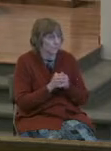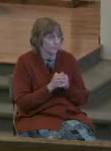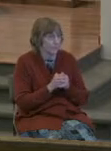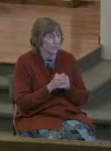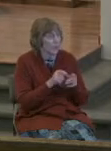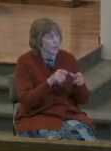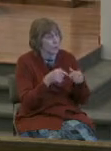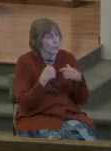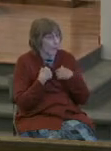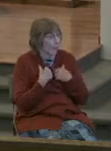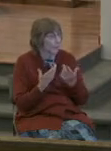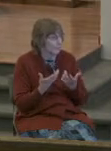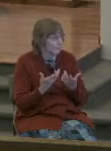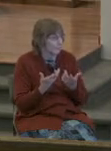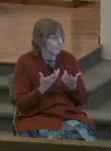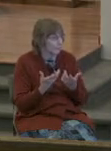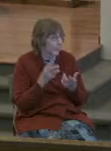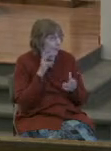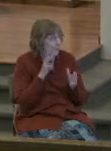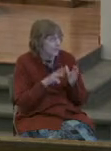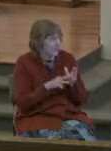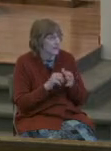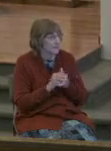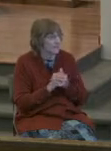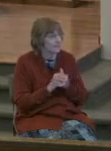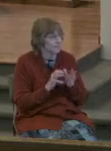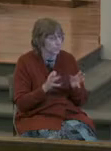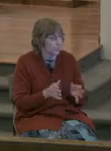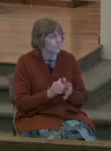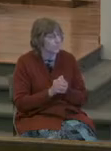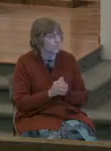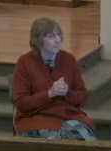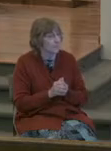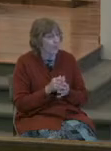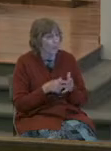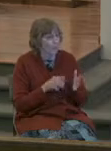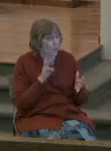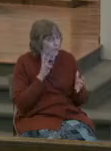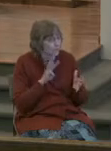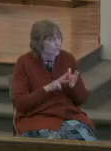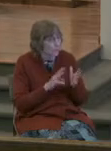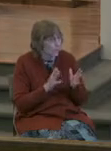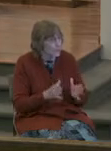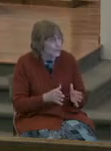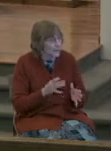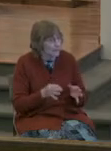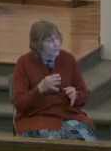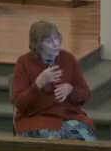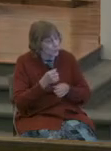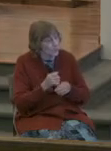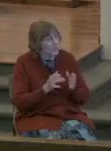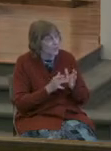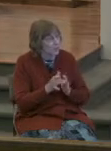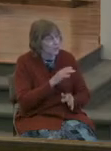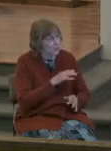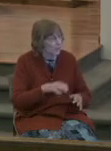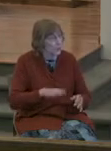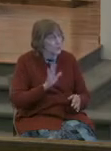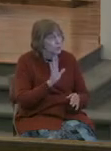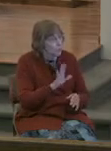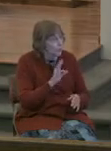You and I are witnesses. What's a witness? If you've trusted Jesus Christ, you're a